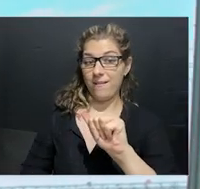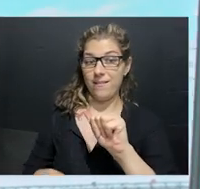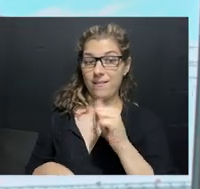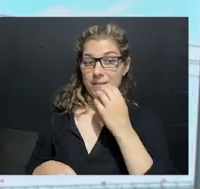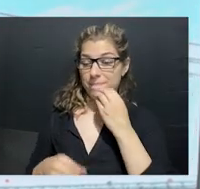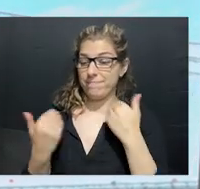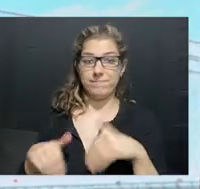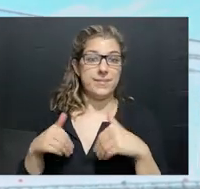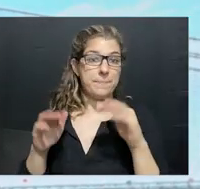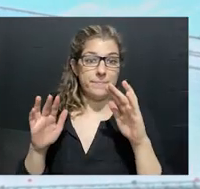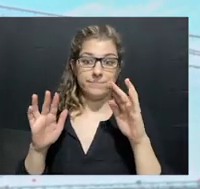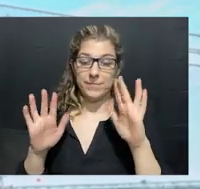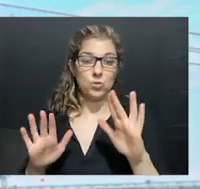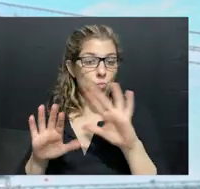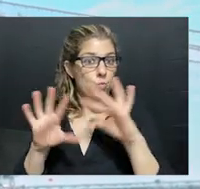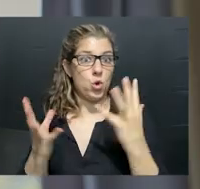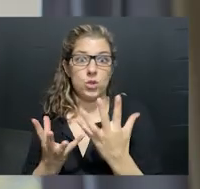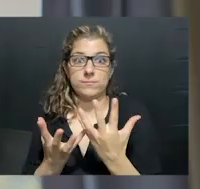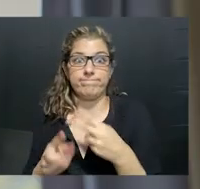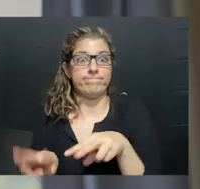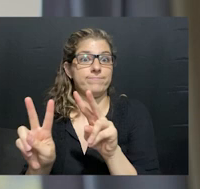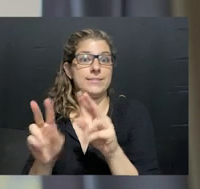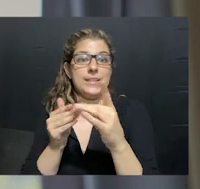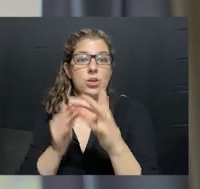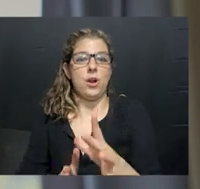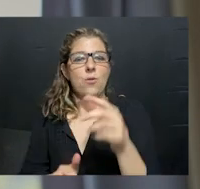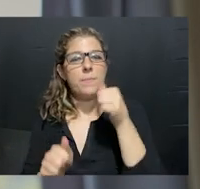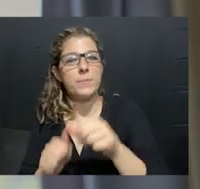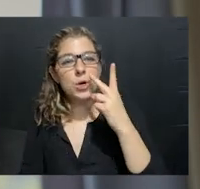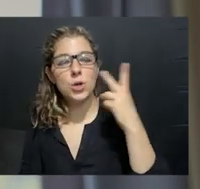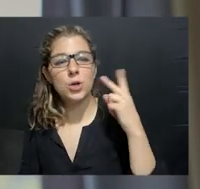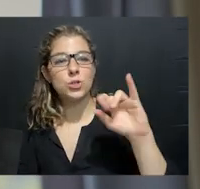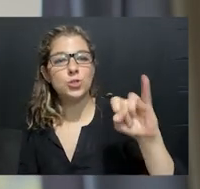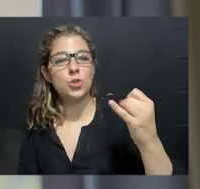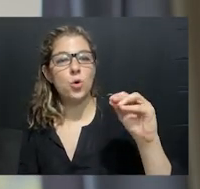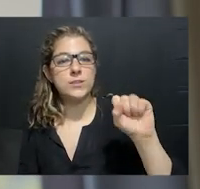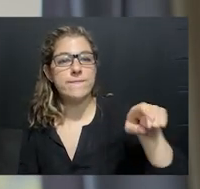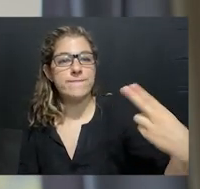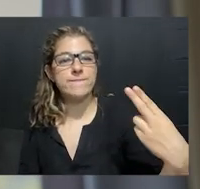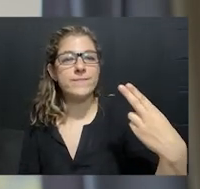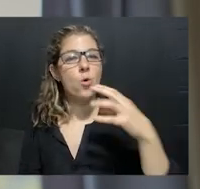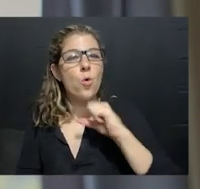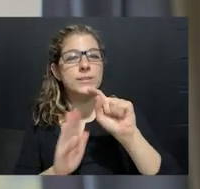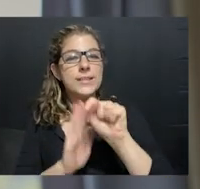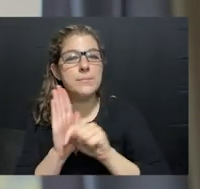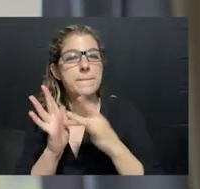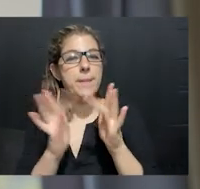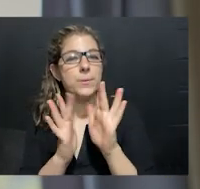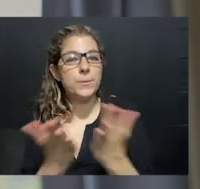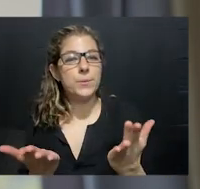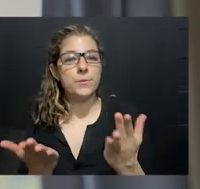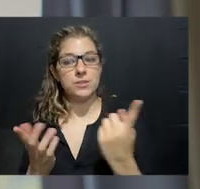this extraordinary world figure, reminds me of the story of Joseph told in the Old Testament, someone who went